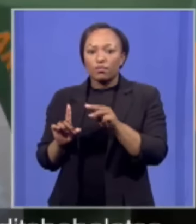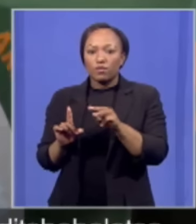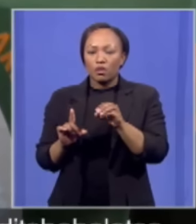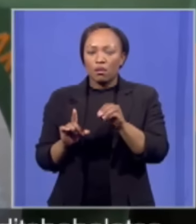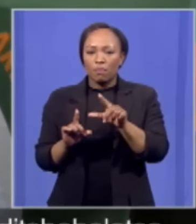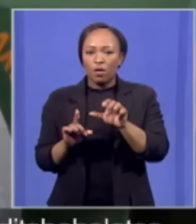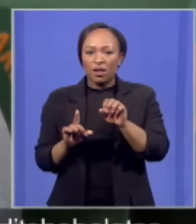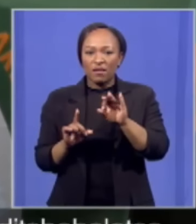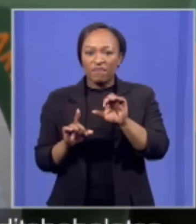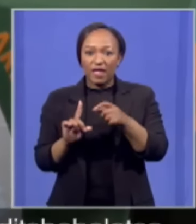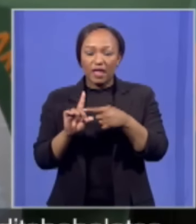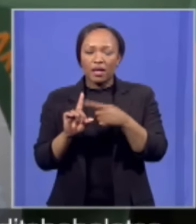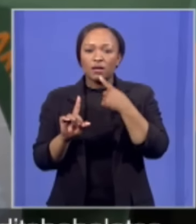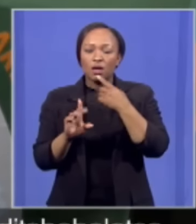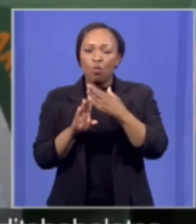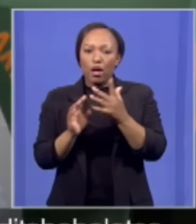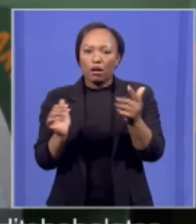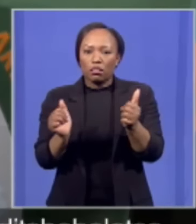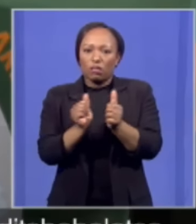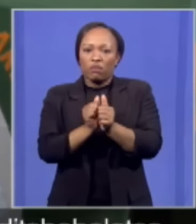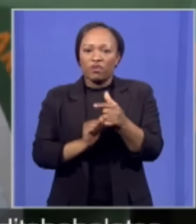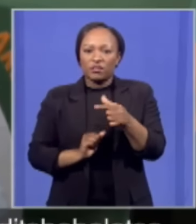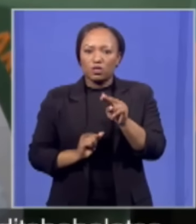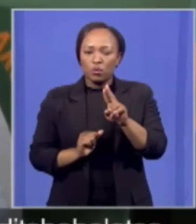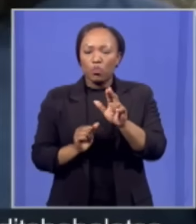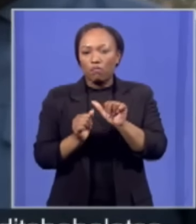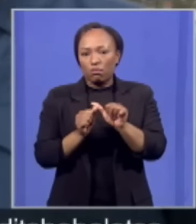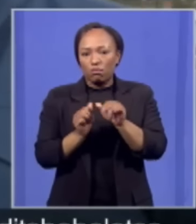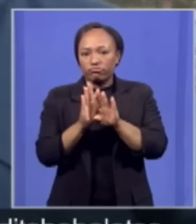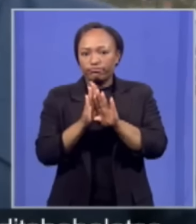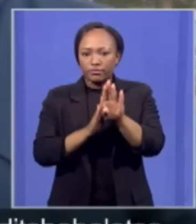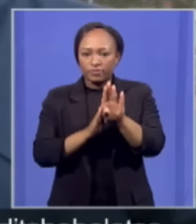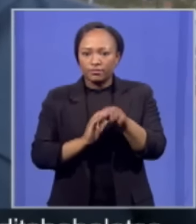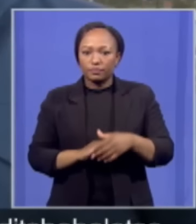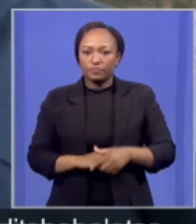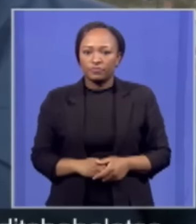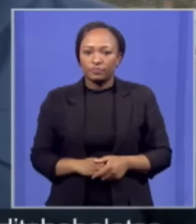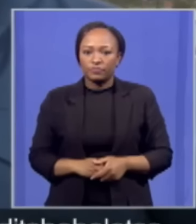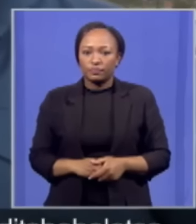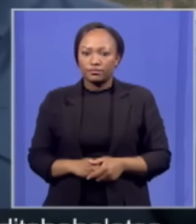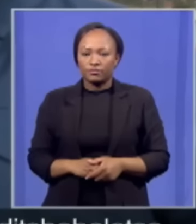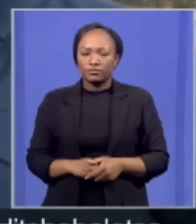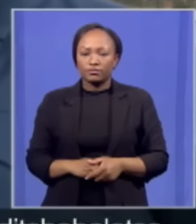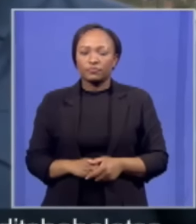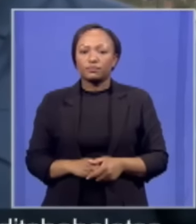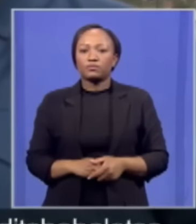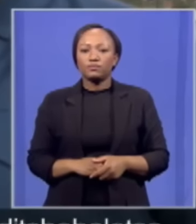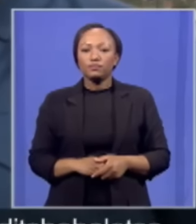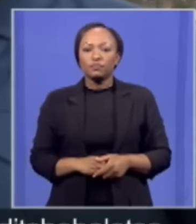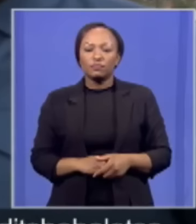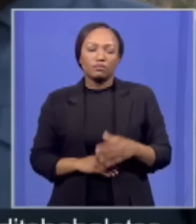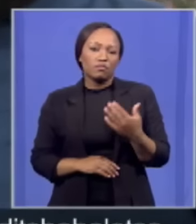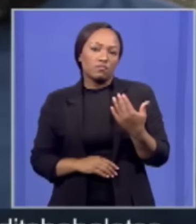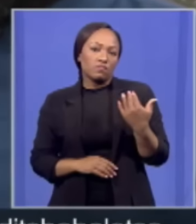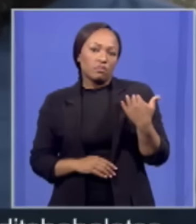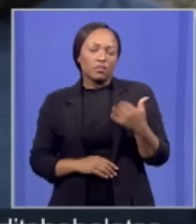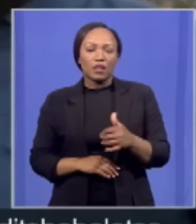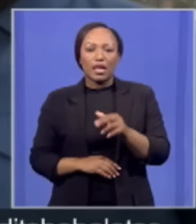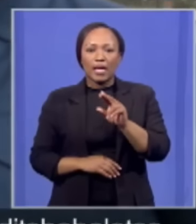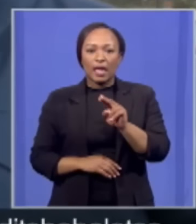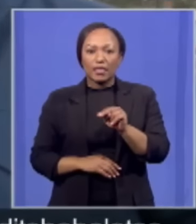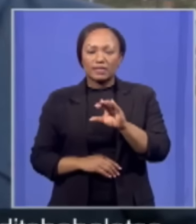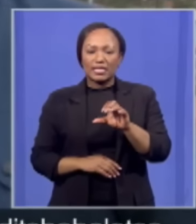gore tsereganyo ya puso ya bosetšhaba e tla tlisa dipholo tse di namatshang. Morara re batla go rare since NCR it's enough